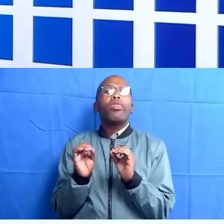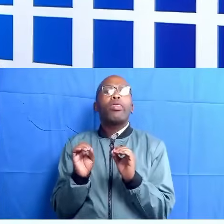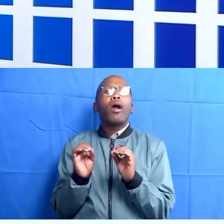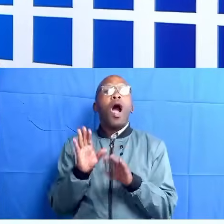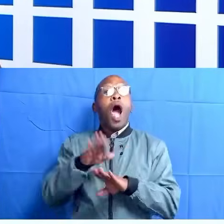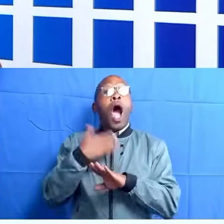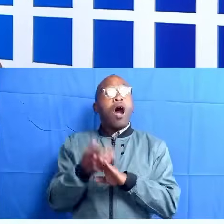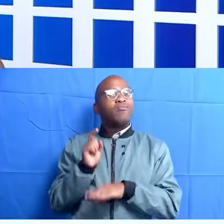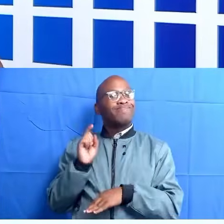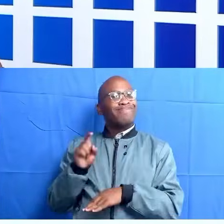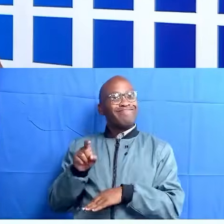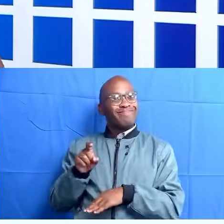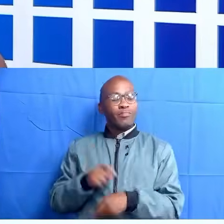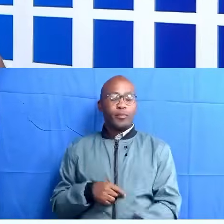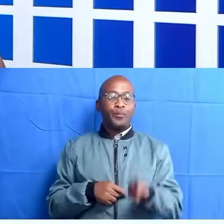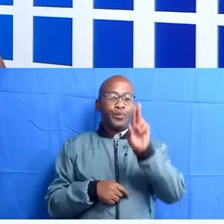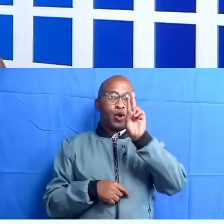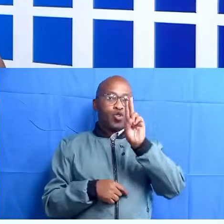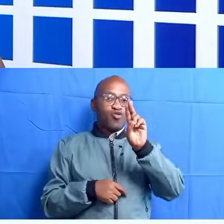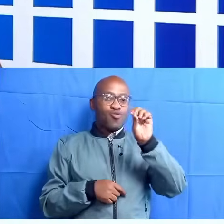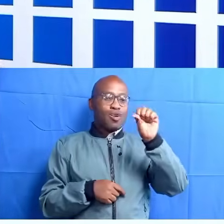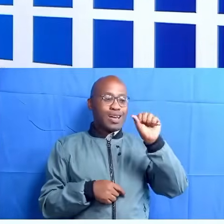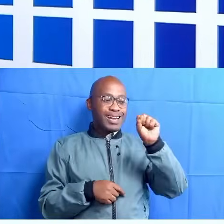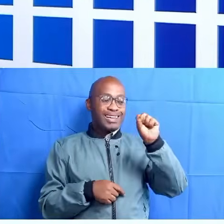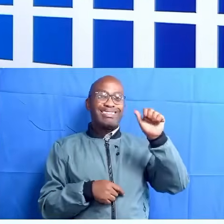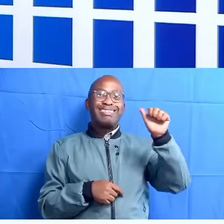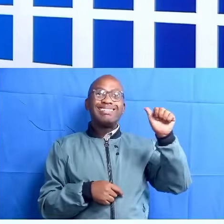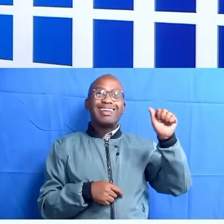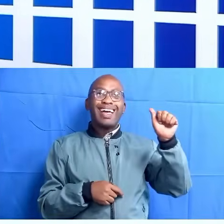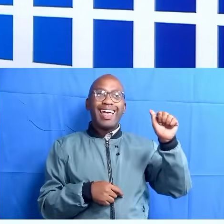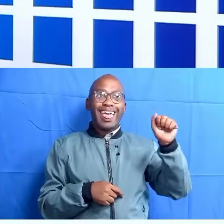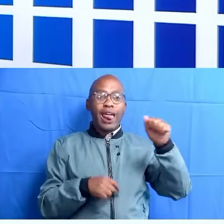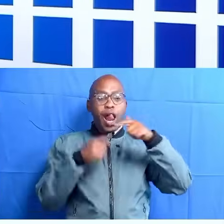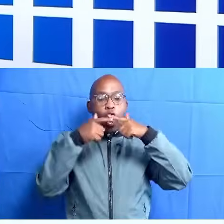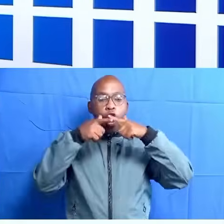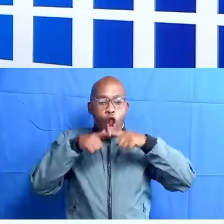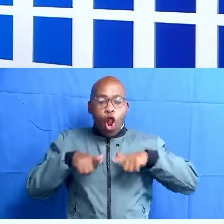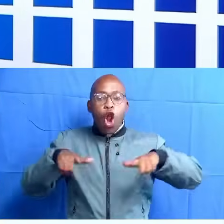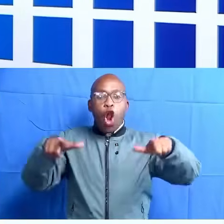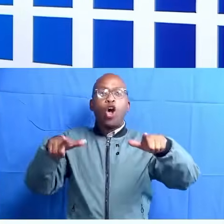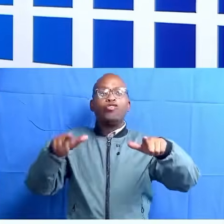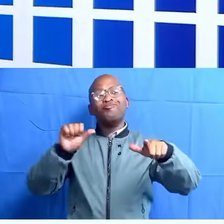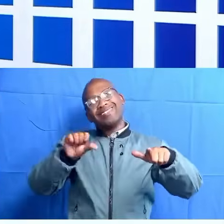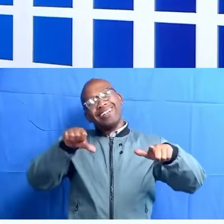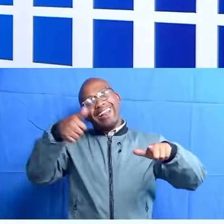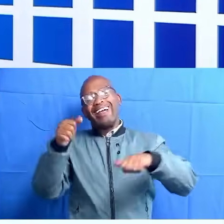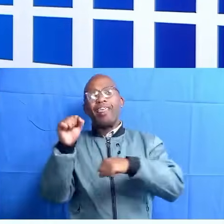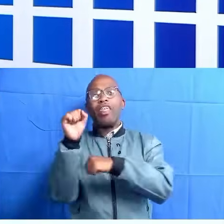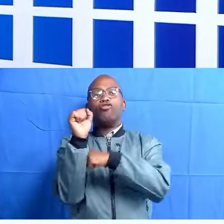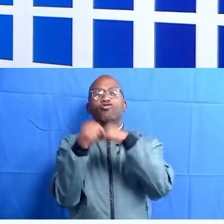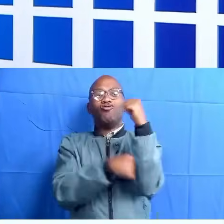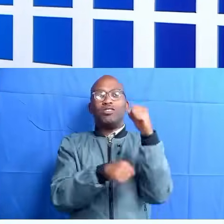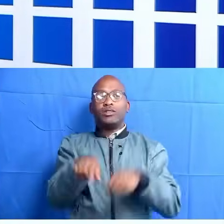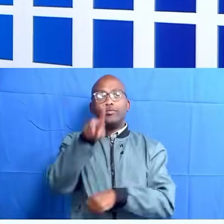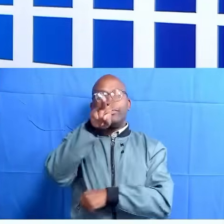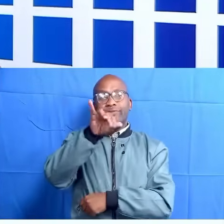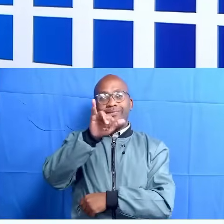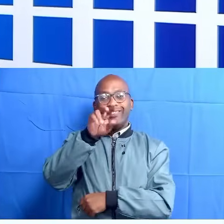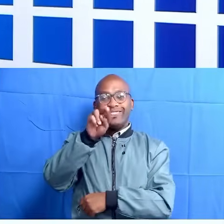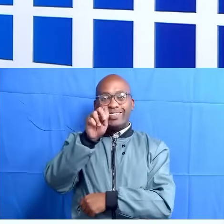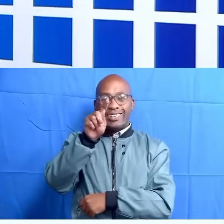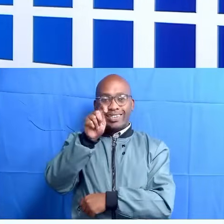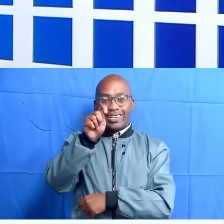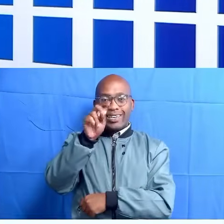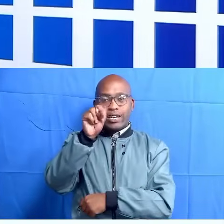of America launched the Vietnamization, because now they could see that this war cannot